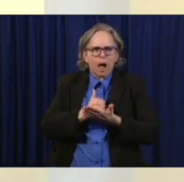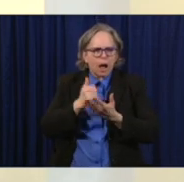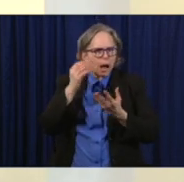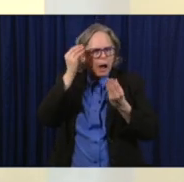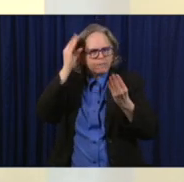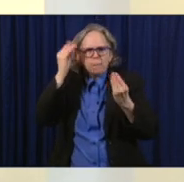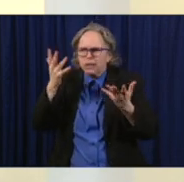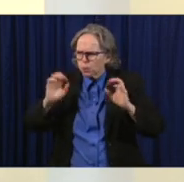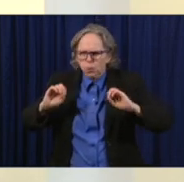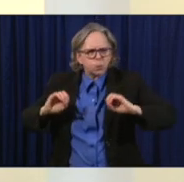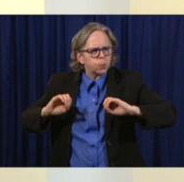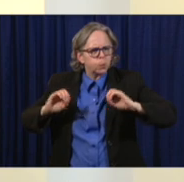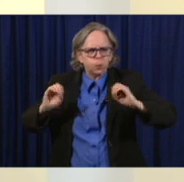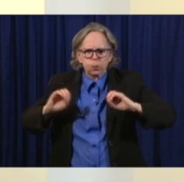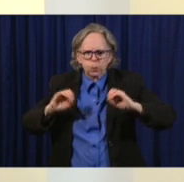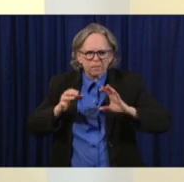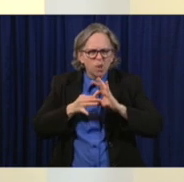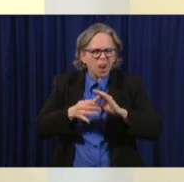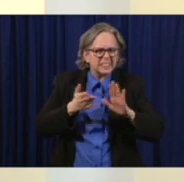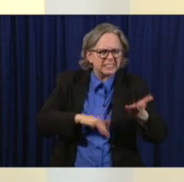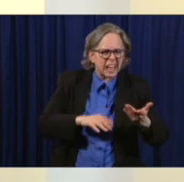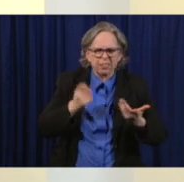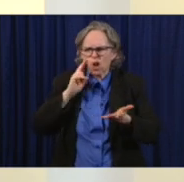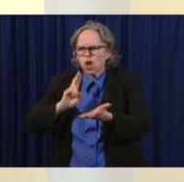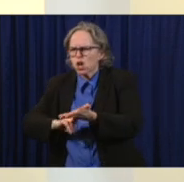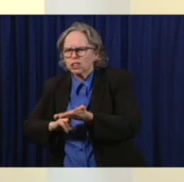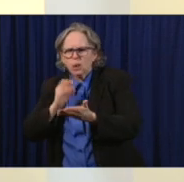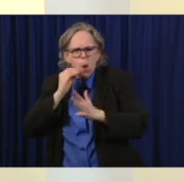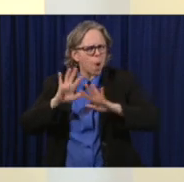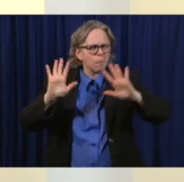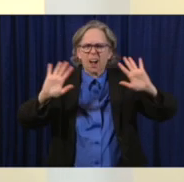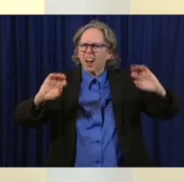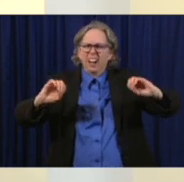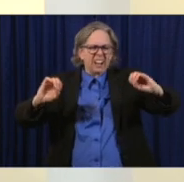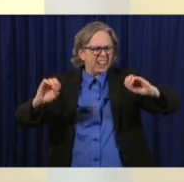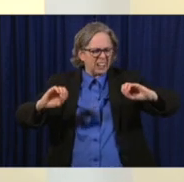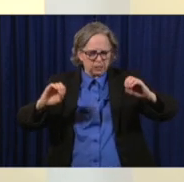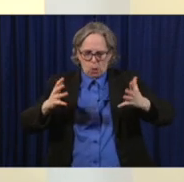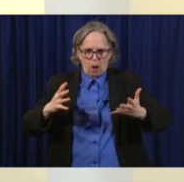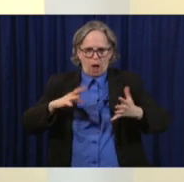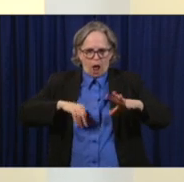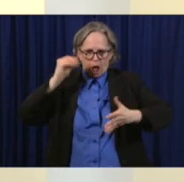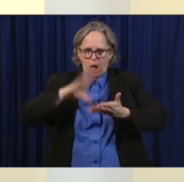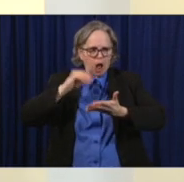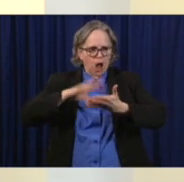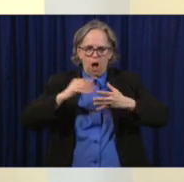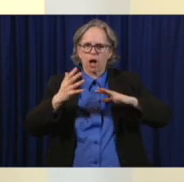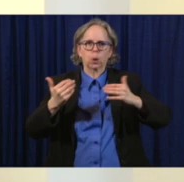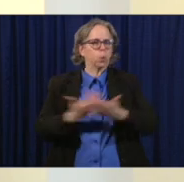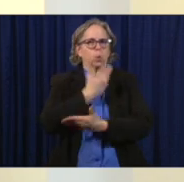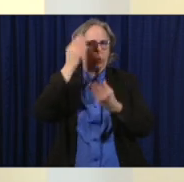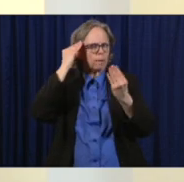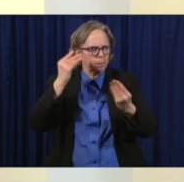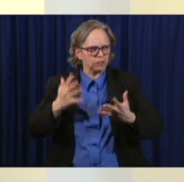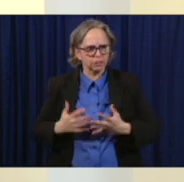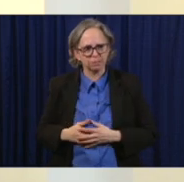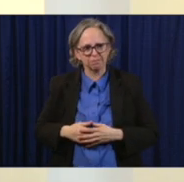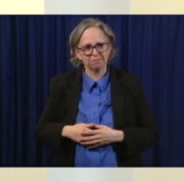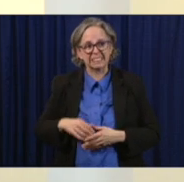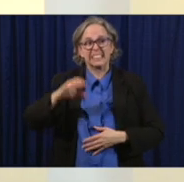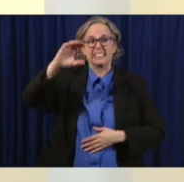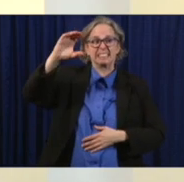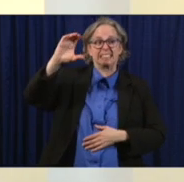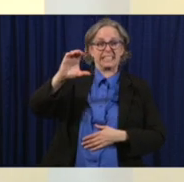care facilities. I want to say that, you know, one of the most important things that has been asked by CMS, and we certainly do in our